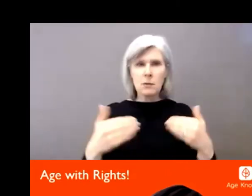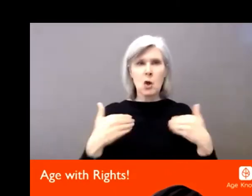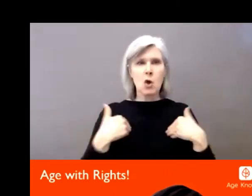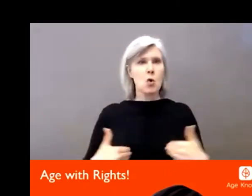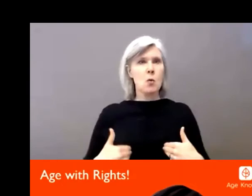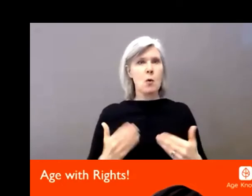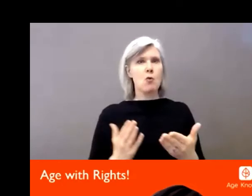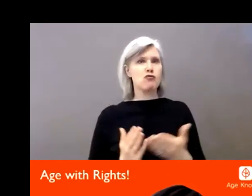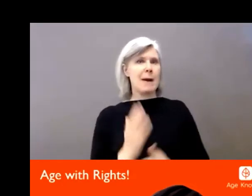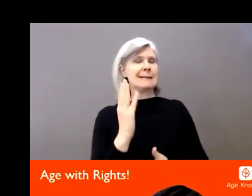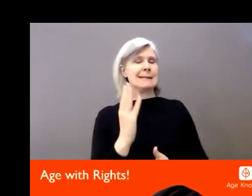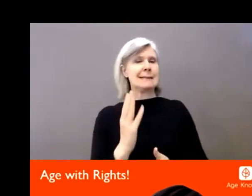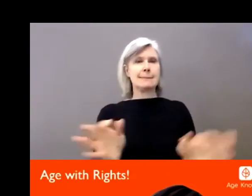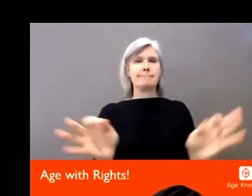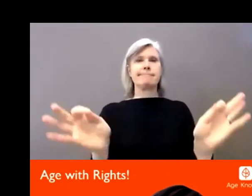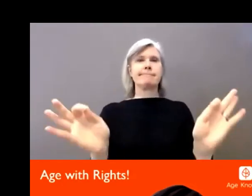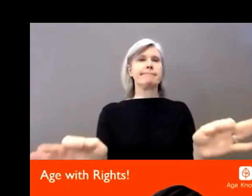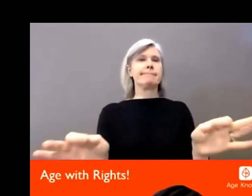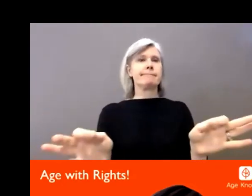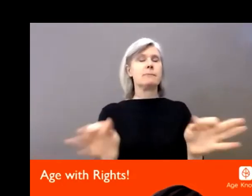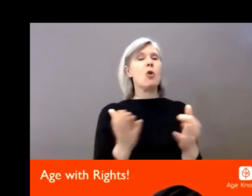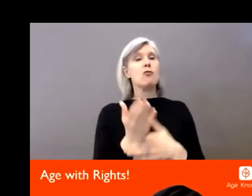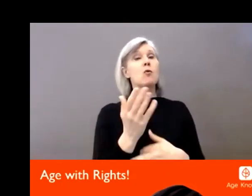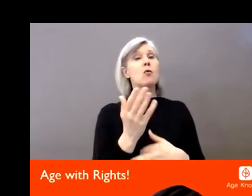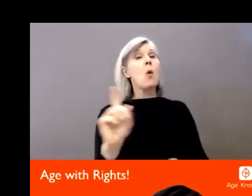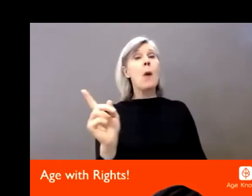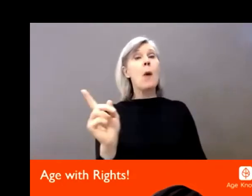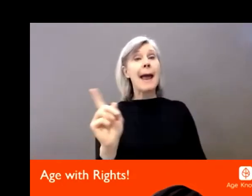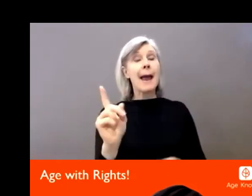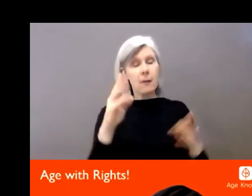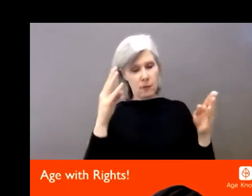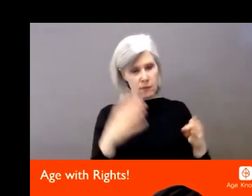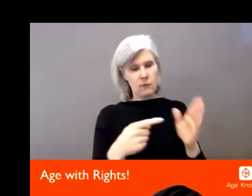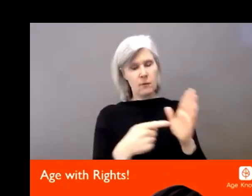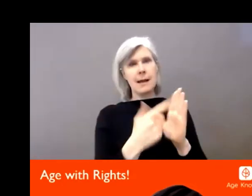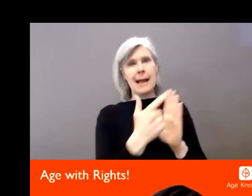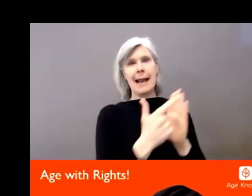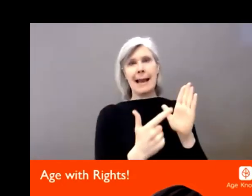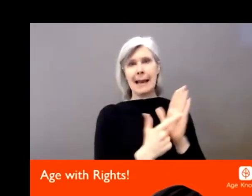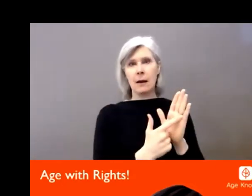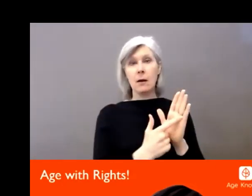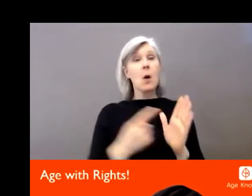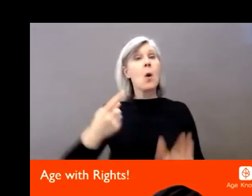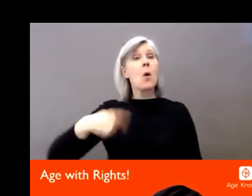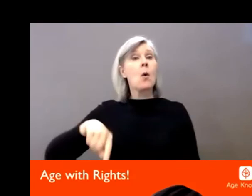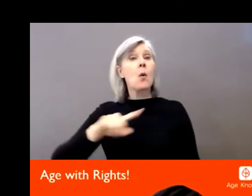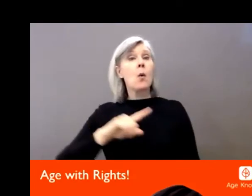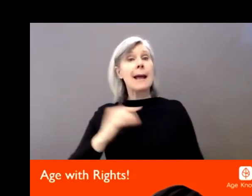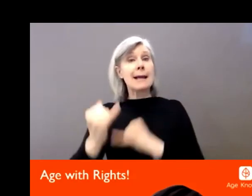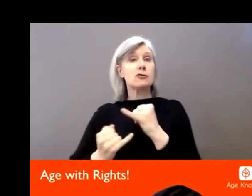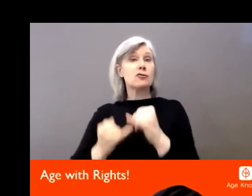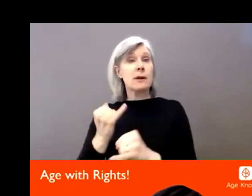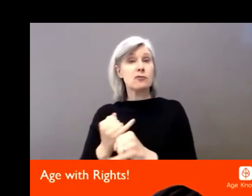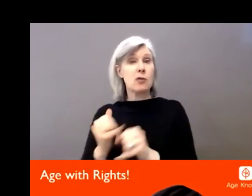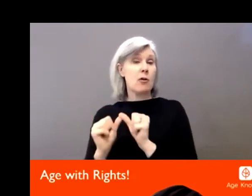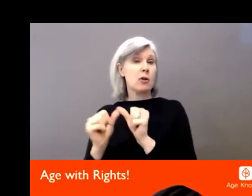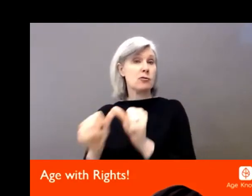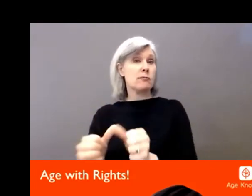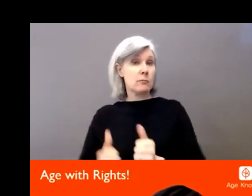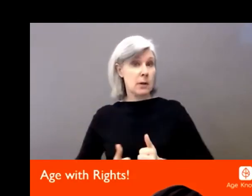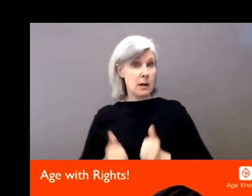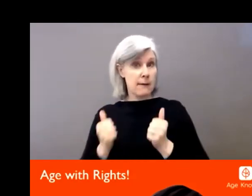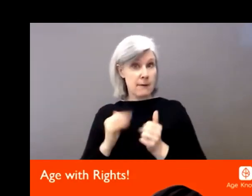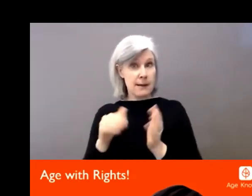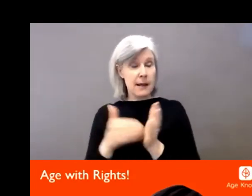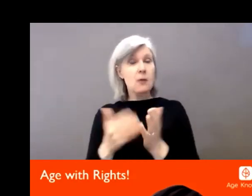binding instrument. Now, International Longevity Centre Canada wants to thank many of you who, since our last